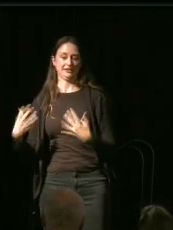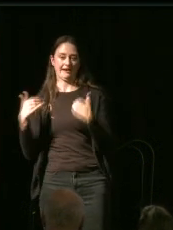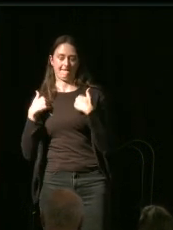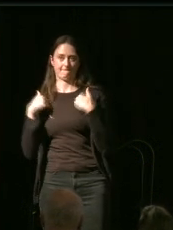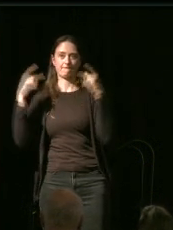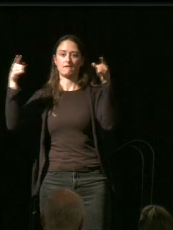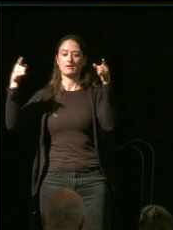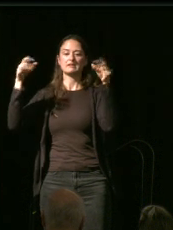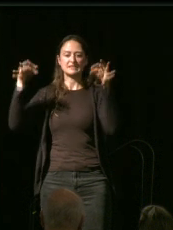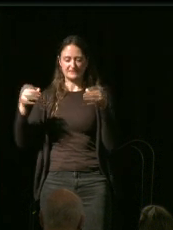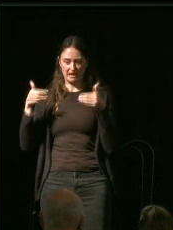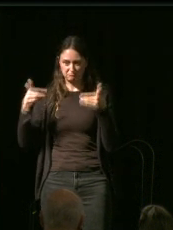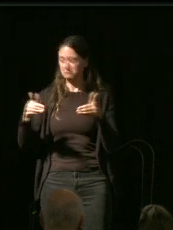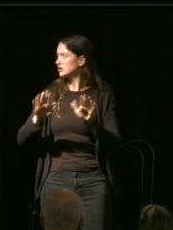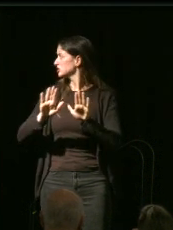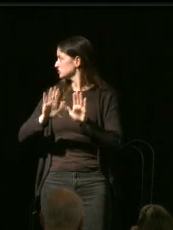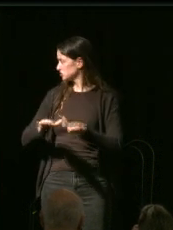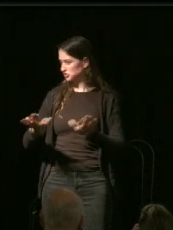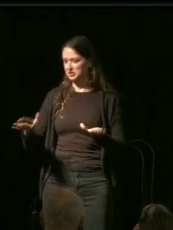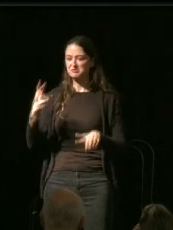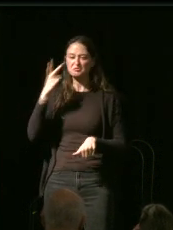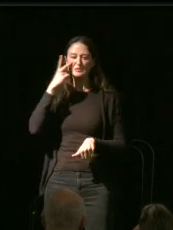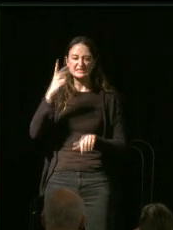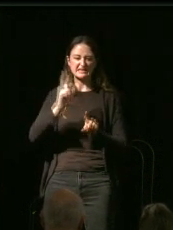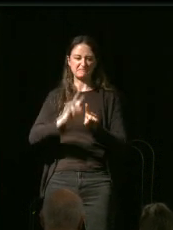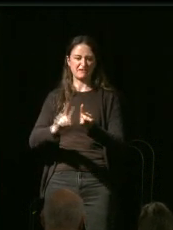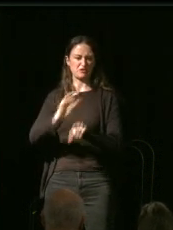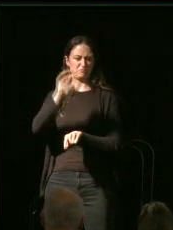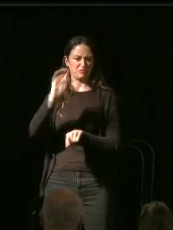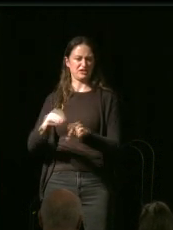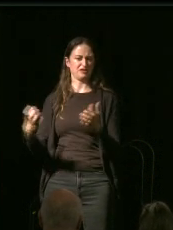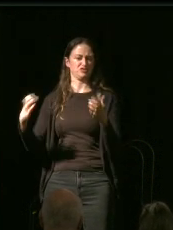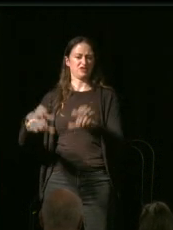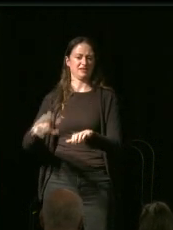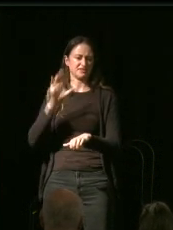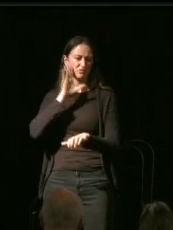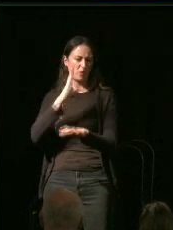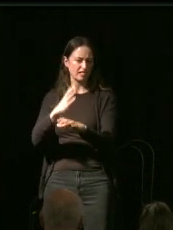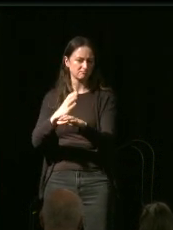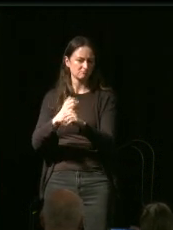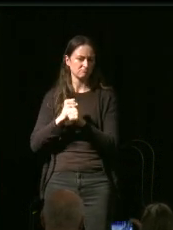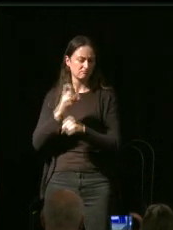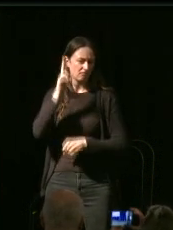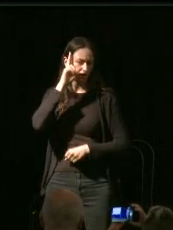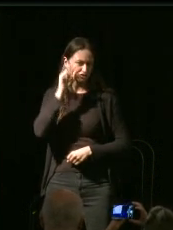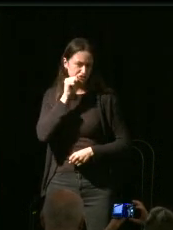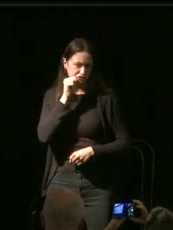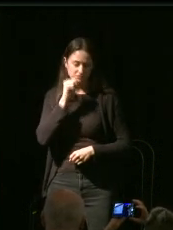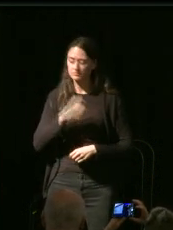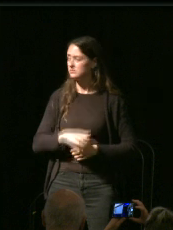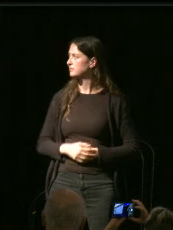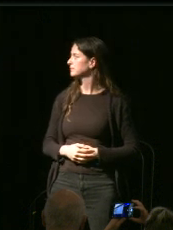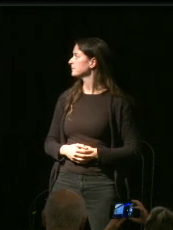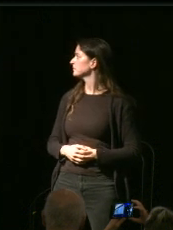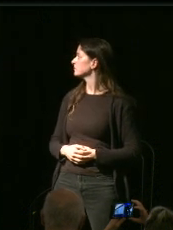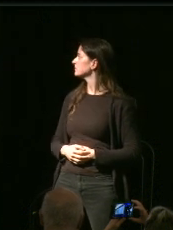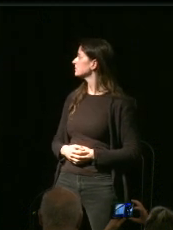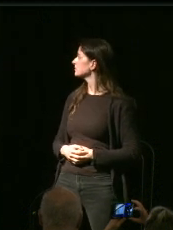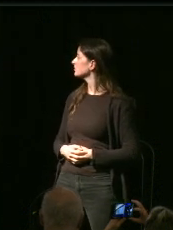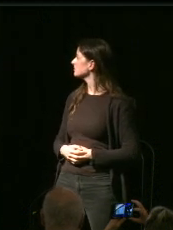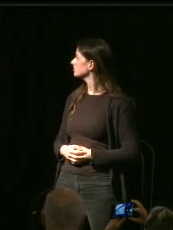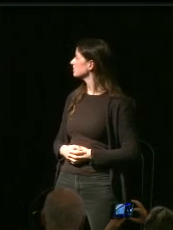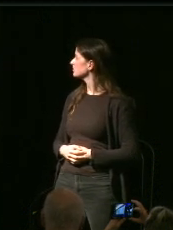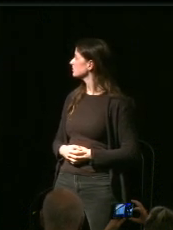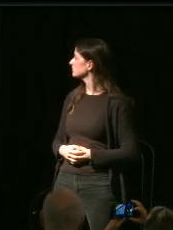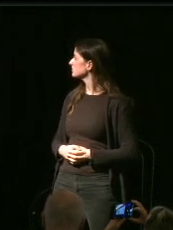Usher syndrome historically, and as we've talked about earlier, is categorized into 3 classic clinical types based on severity of sensory